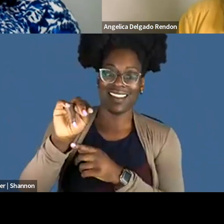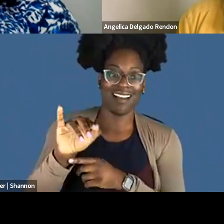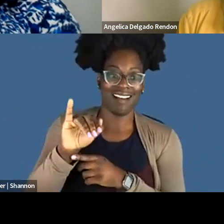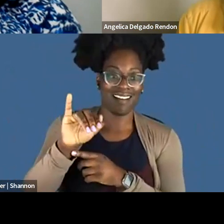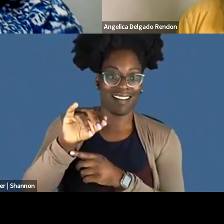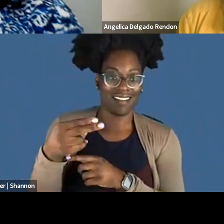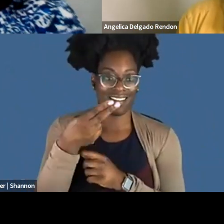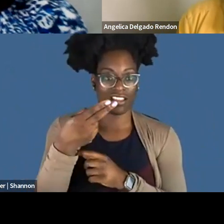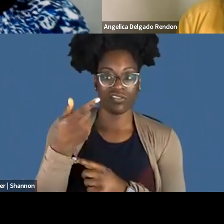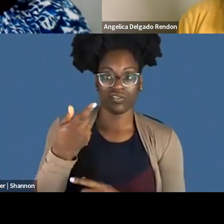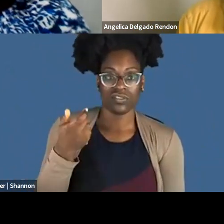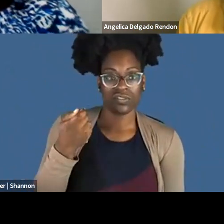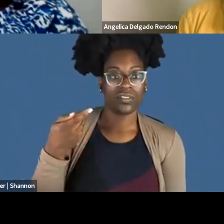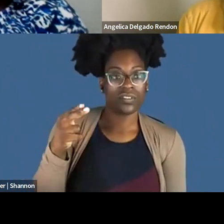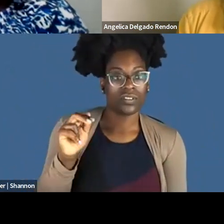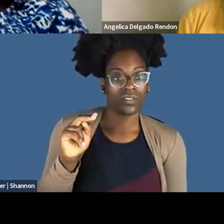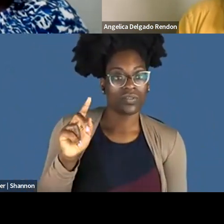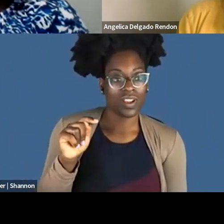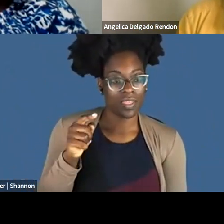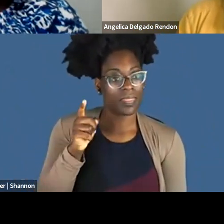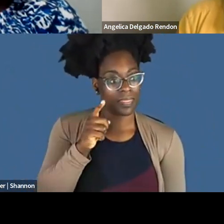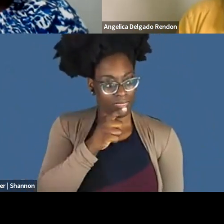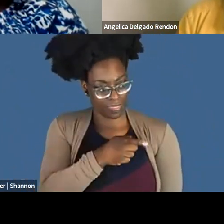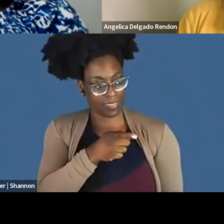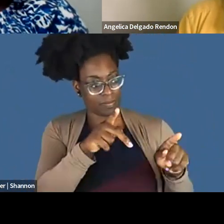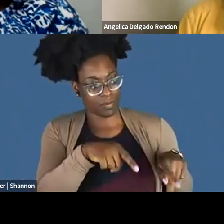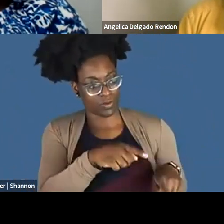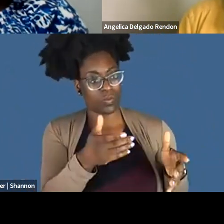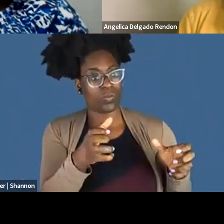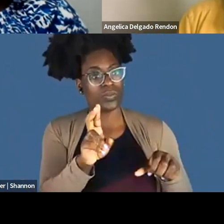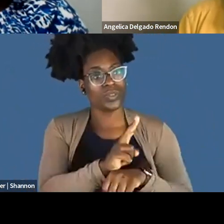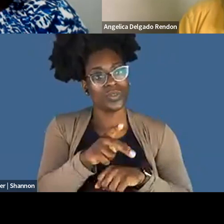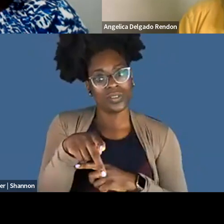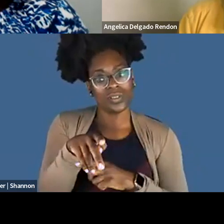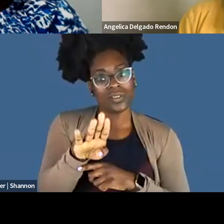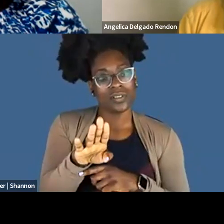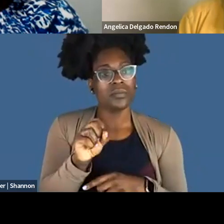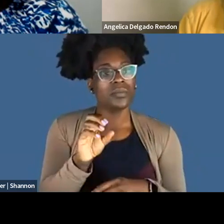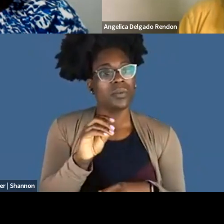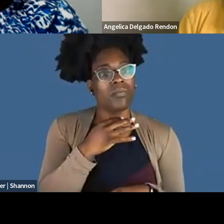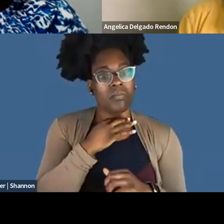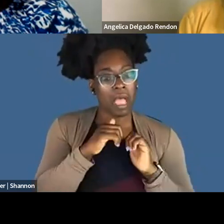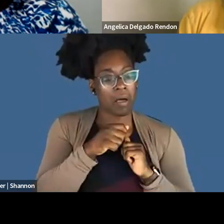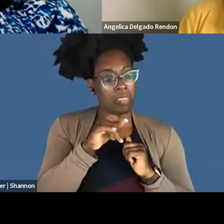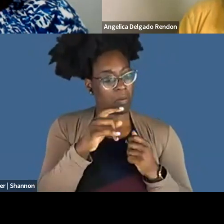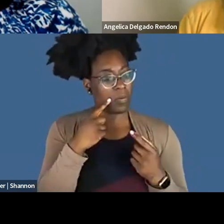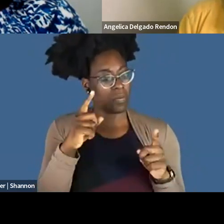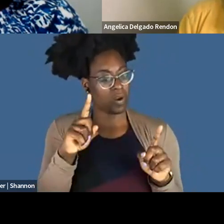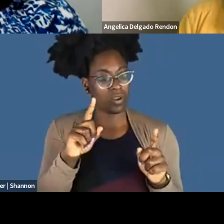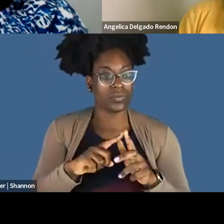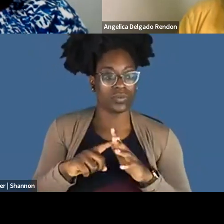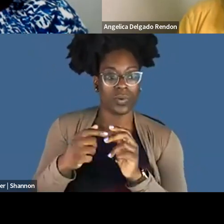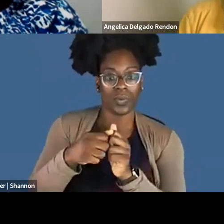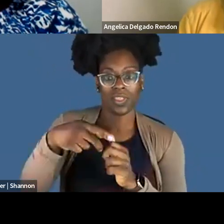So Paige, I can turn it over to you, and then we can also get responses from the other panelists. Yeah,